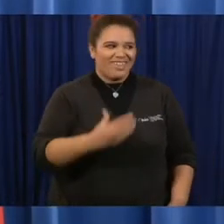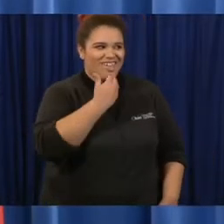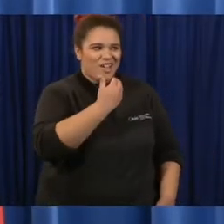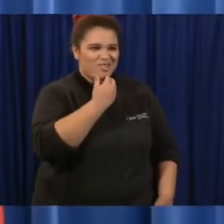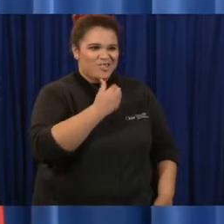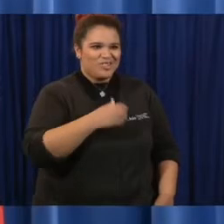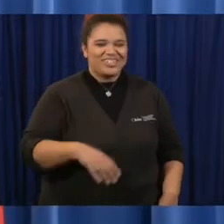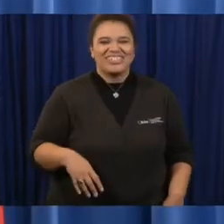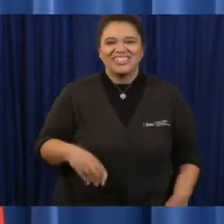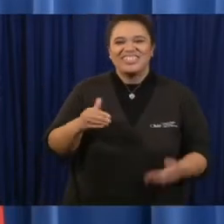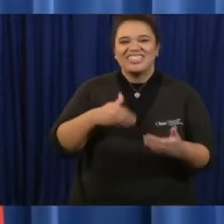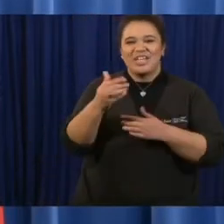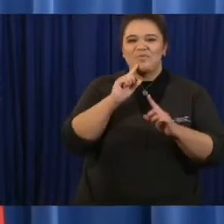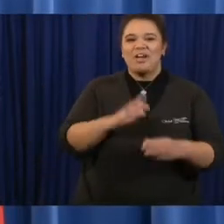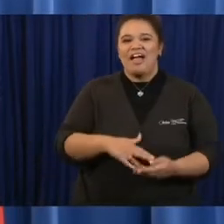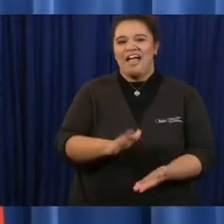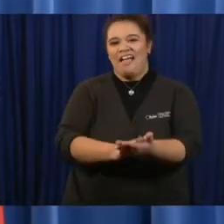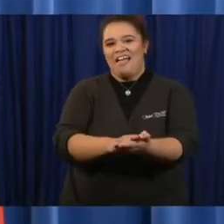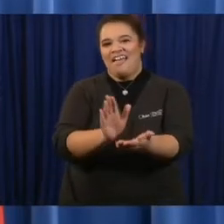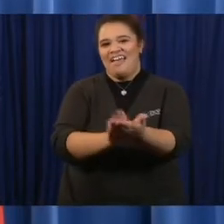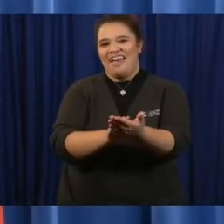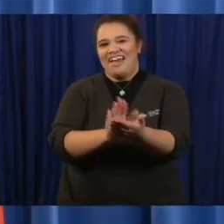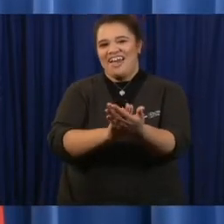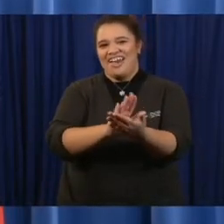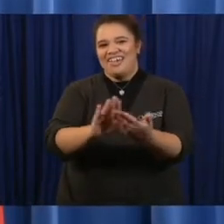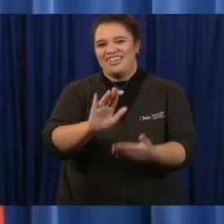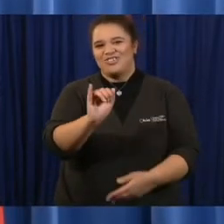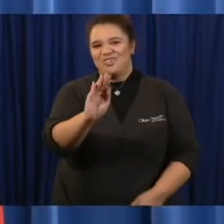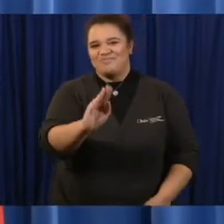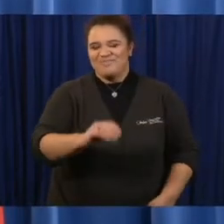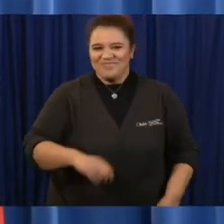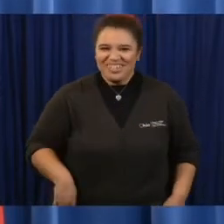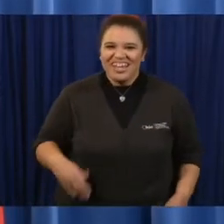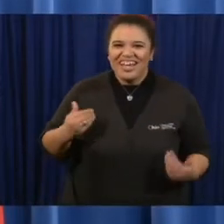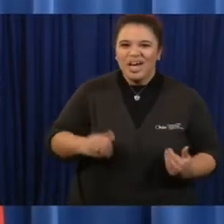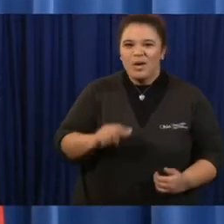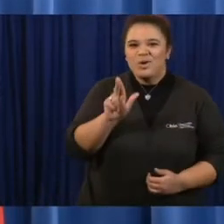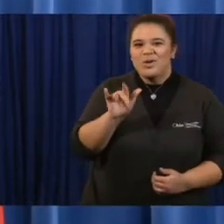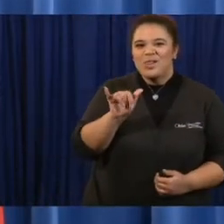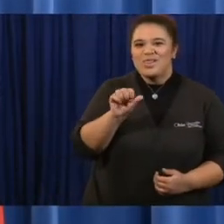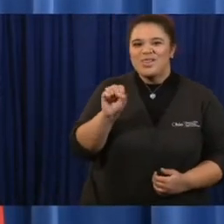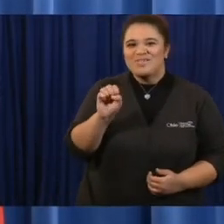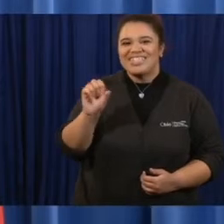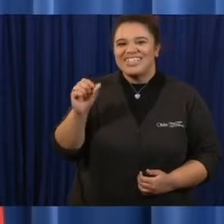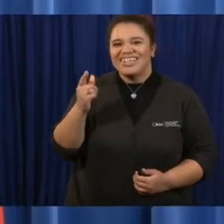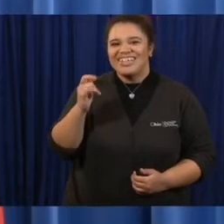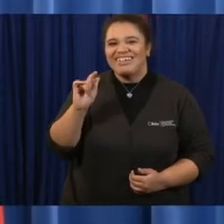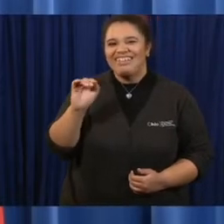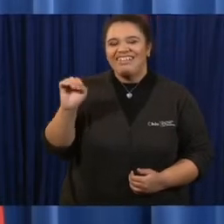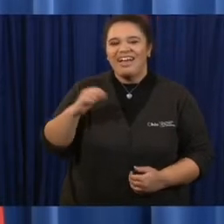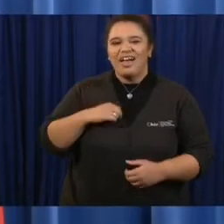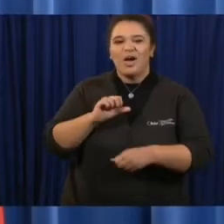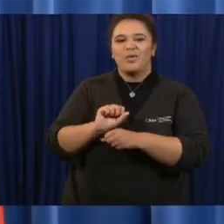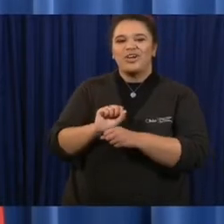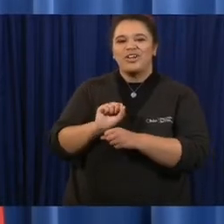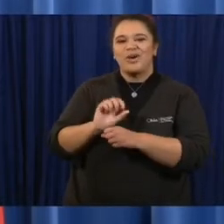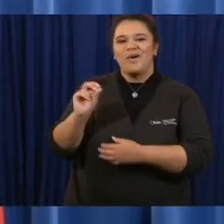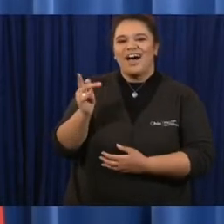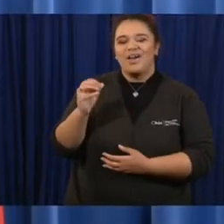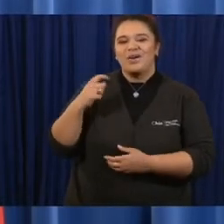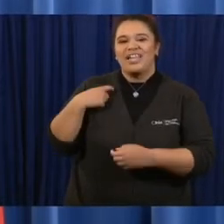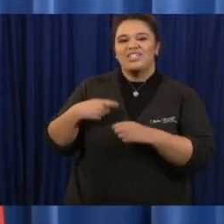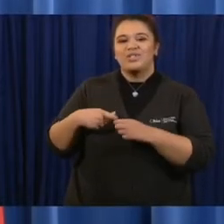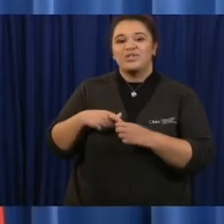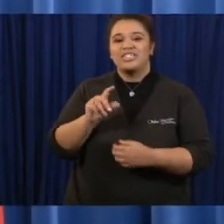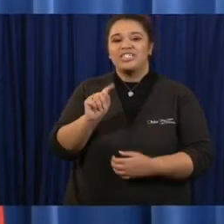Very nice, Governor. Louis Gill with Ohio Latino TV. Thank you very much for the great job. I don't